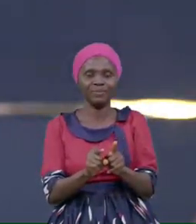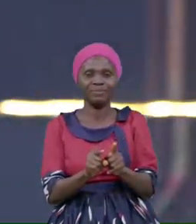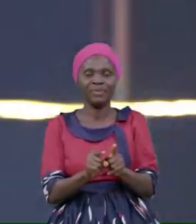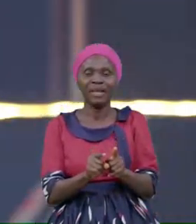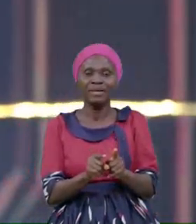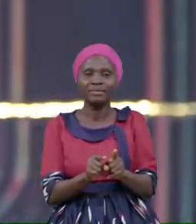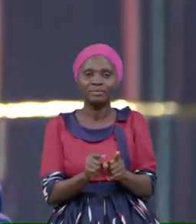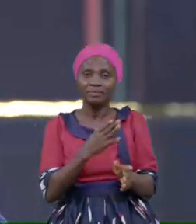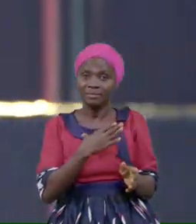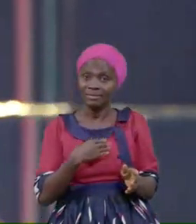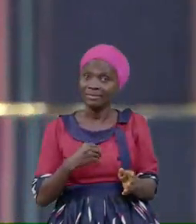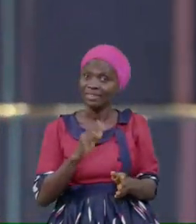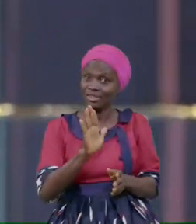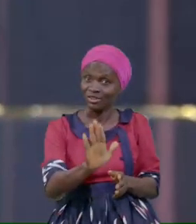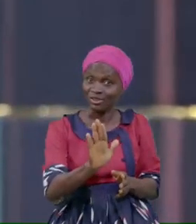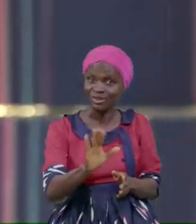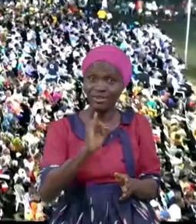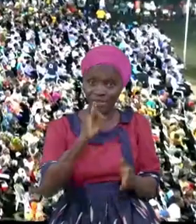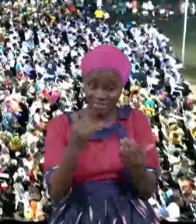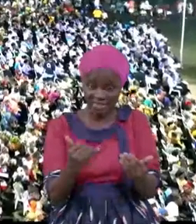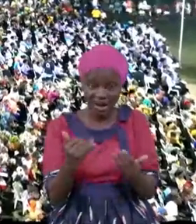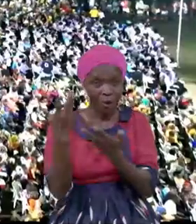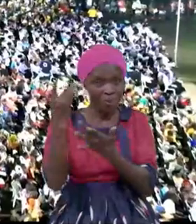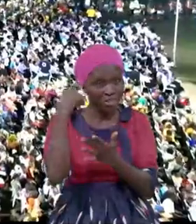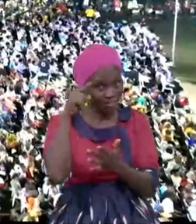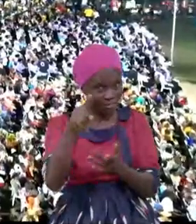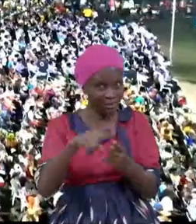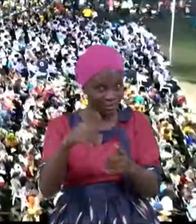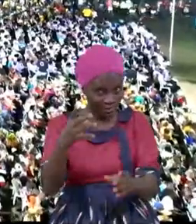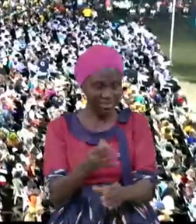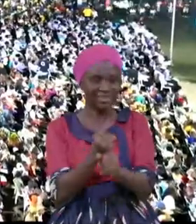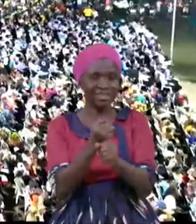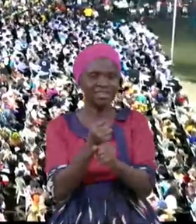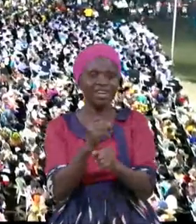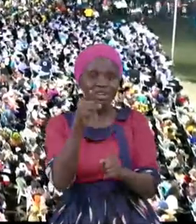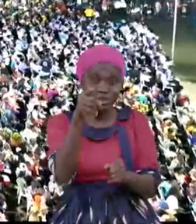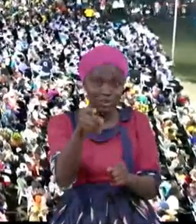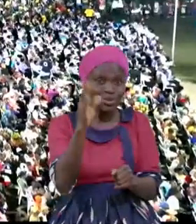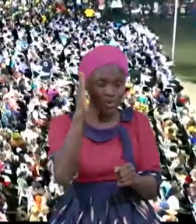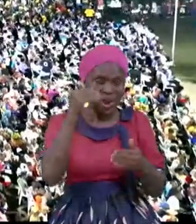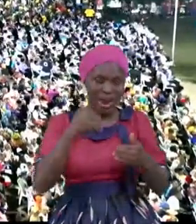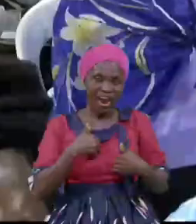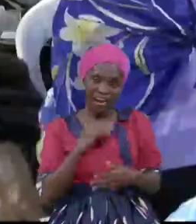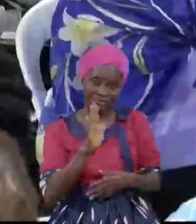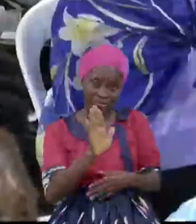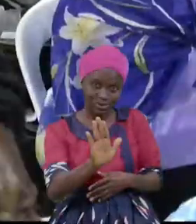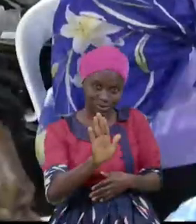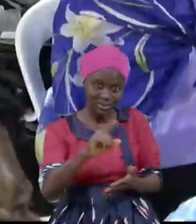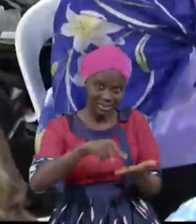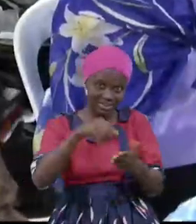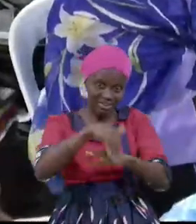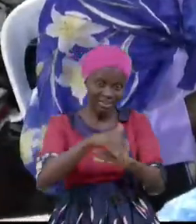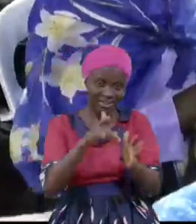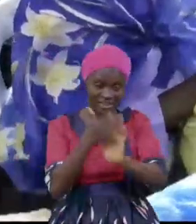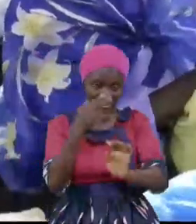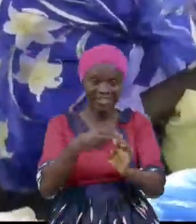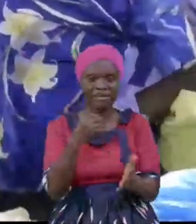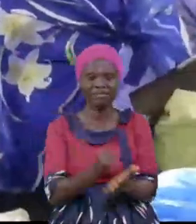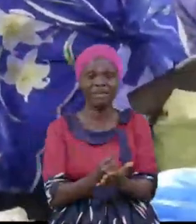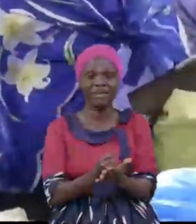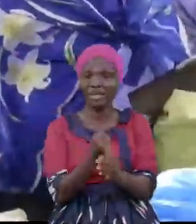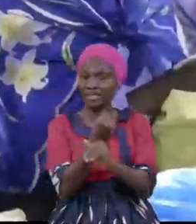yours is now waiting for you to take. You will have yours tonight. Salvation